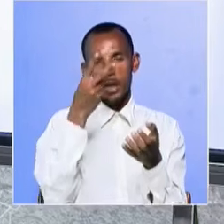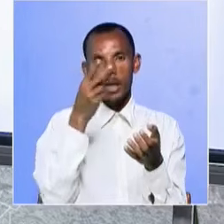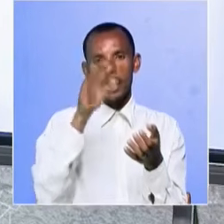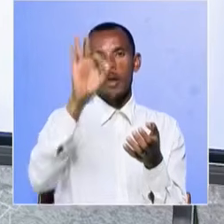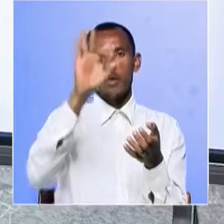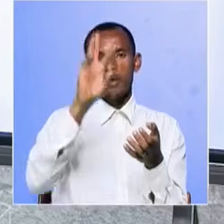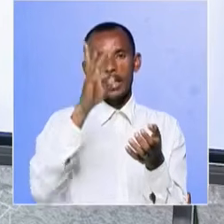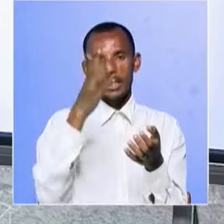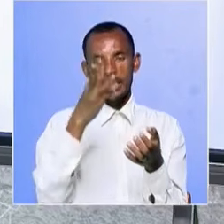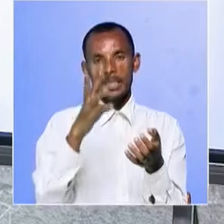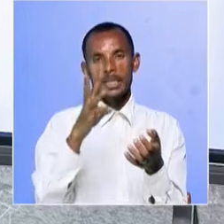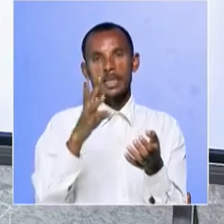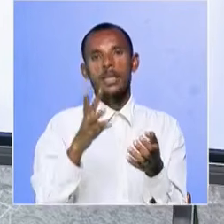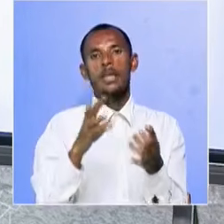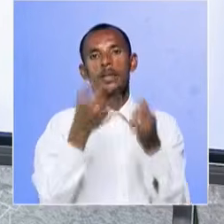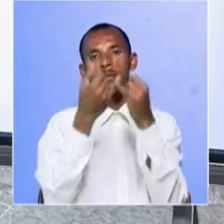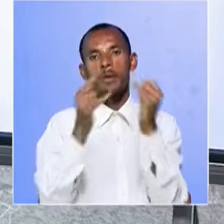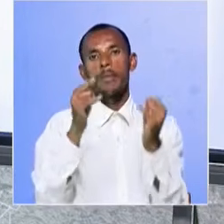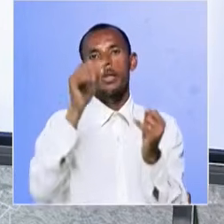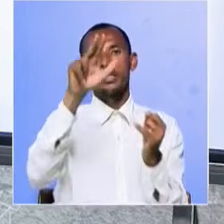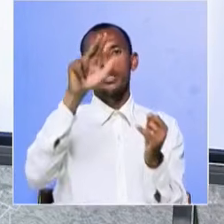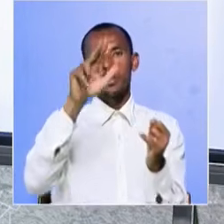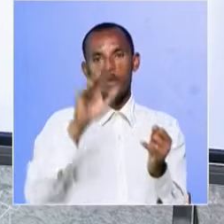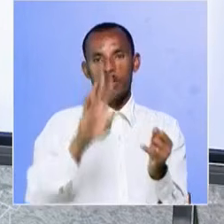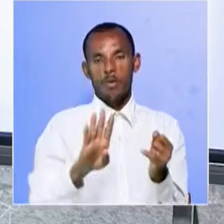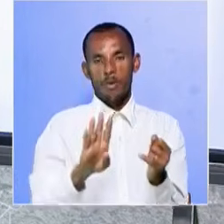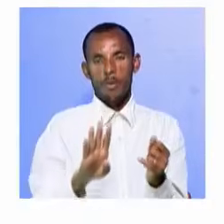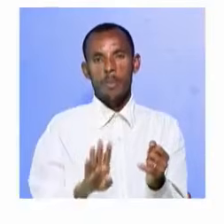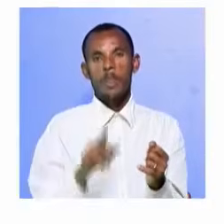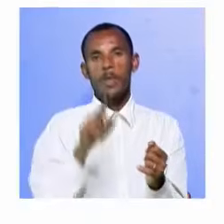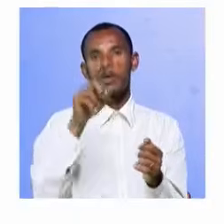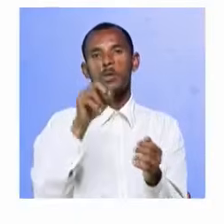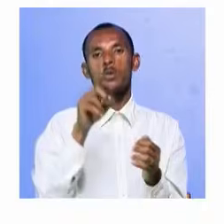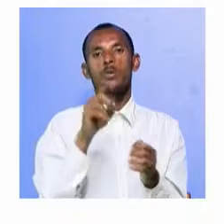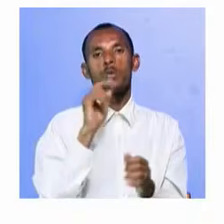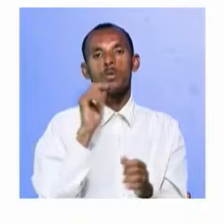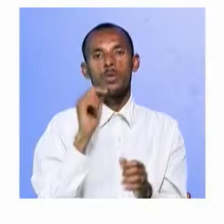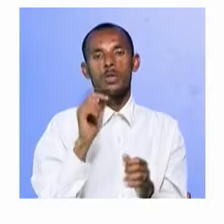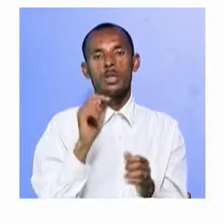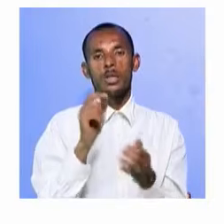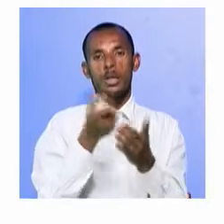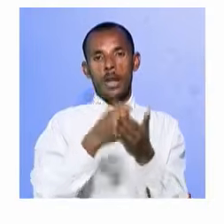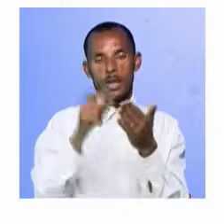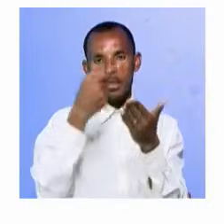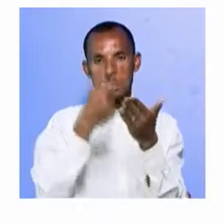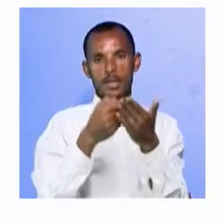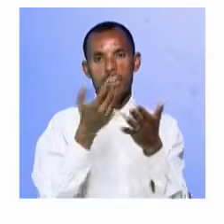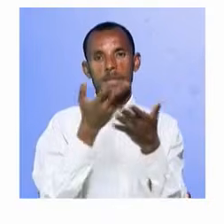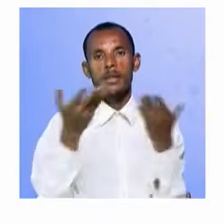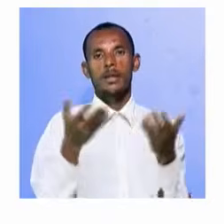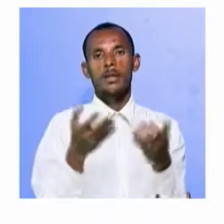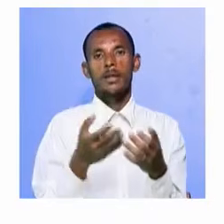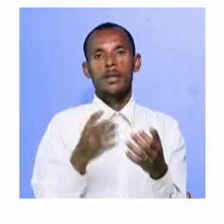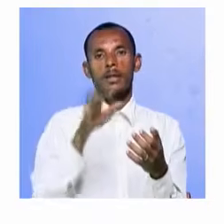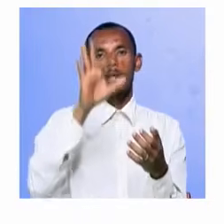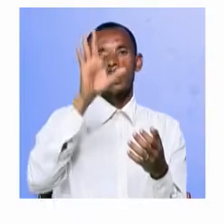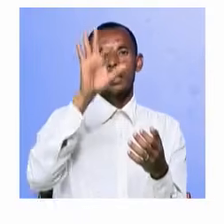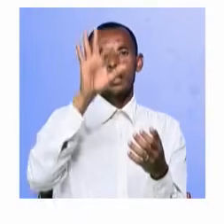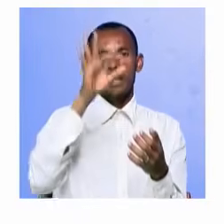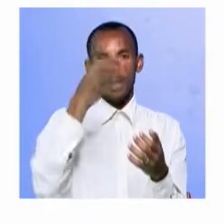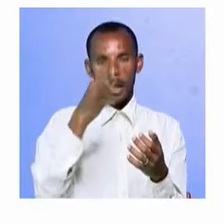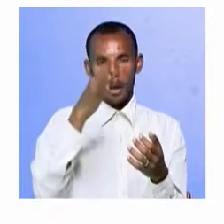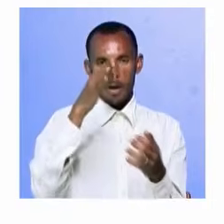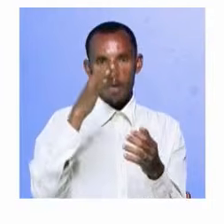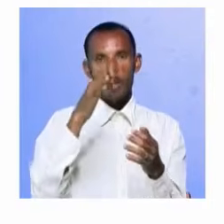over 16 divided by 3 over 4, you need to write this thing in this way. 9 over